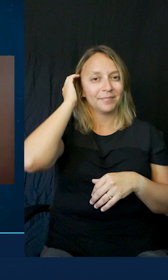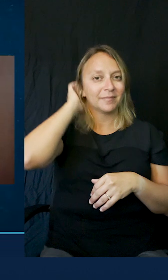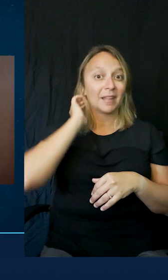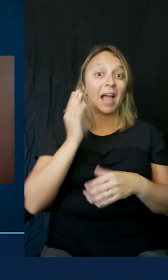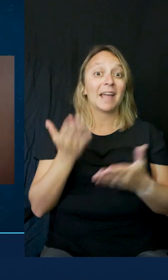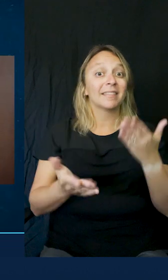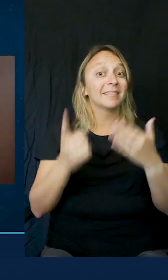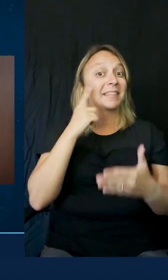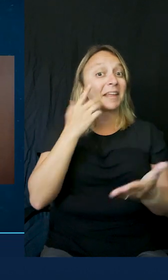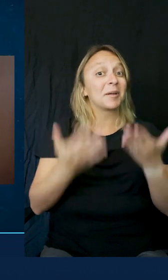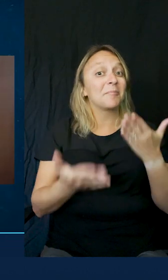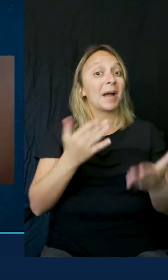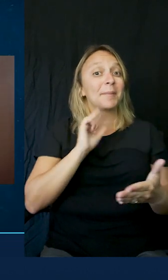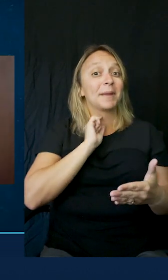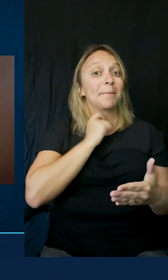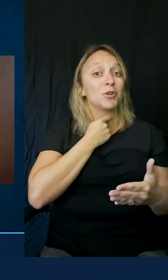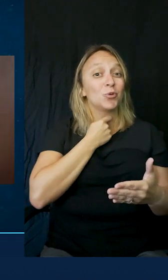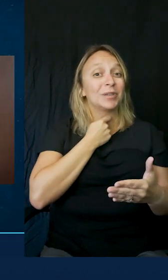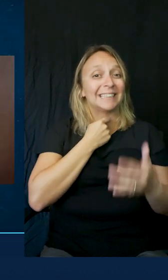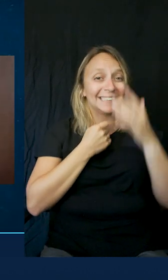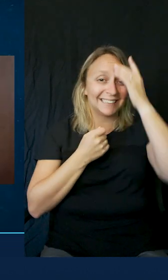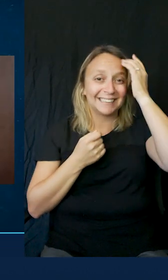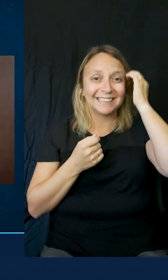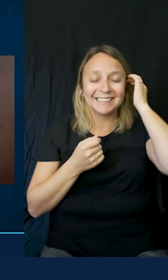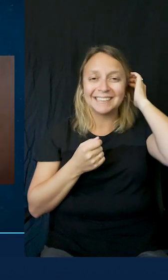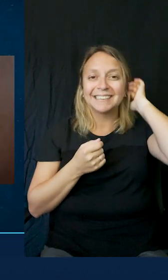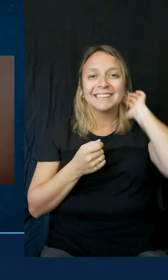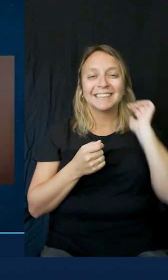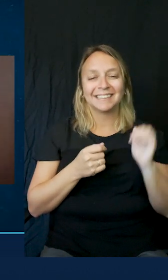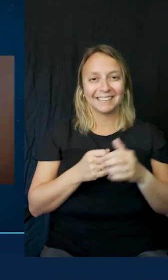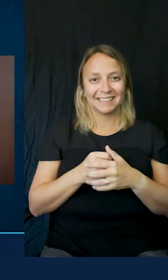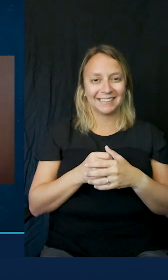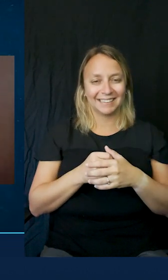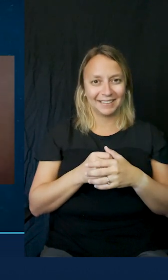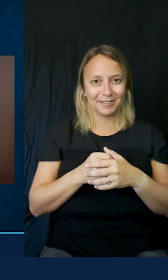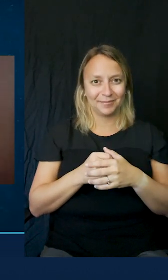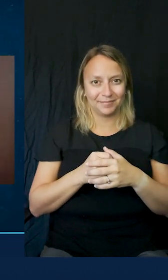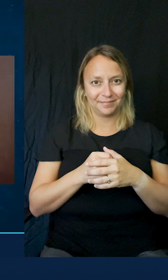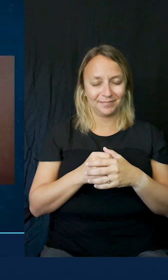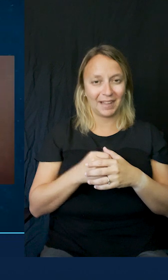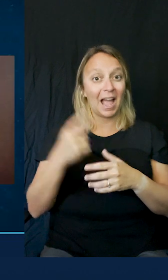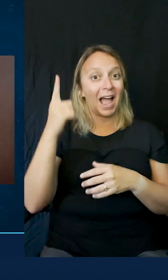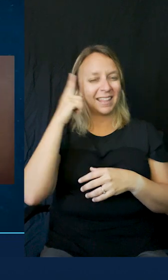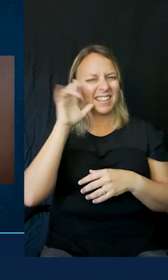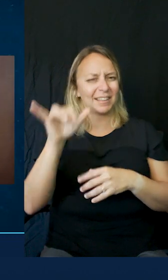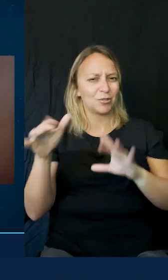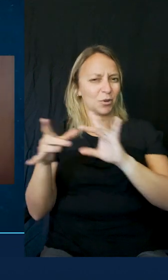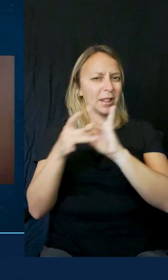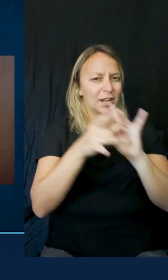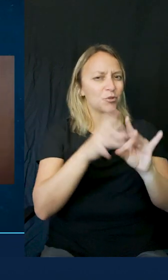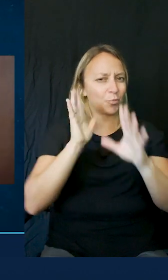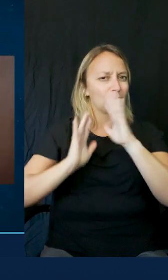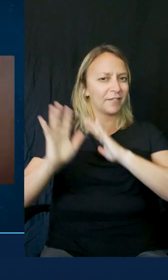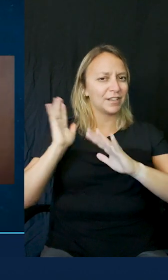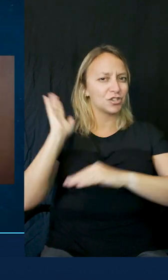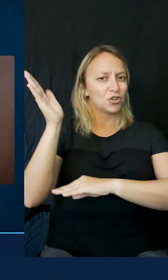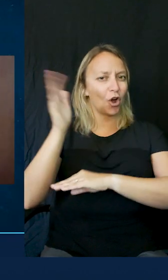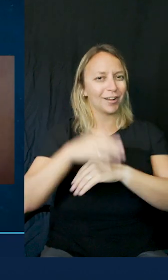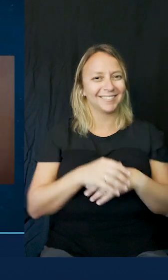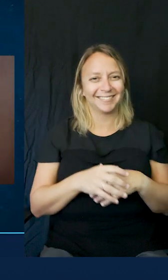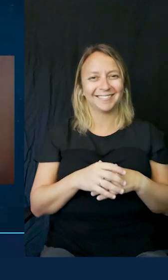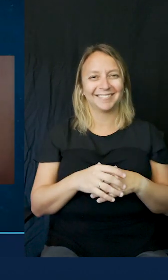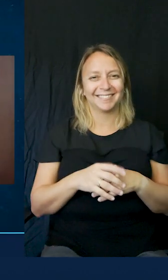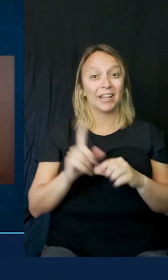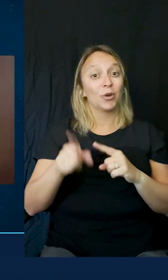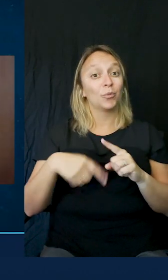might be muted, so make sure you unmute. I think that was just in honor of the previous talk, which is appreciated. So whenever